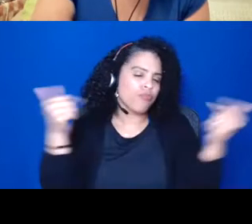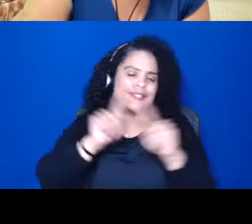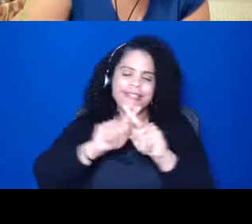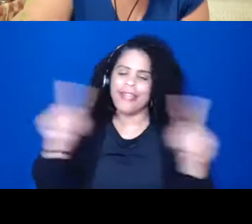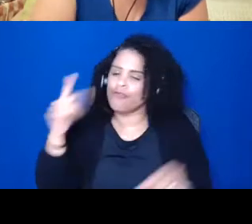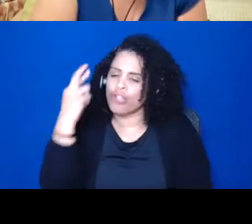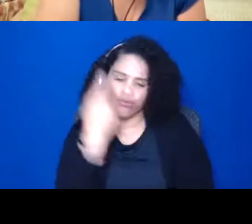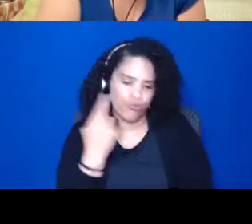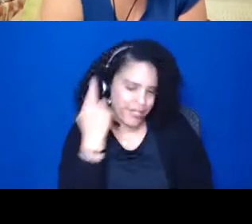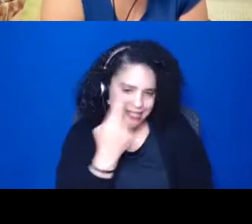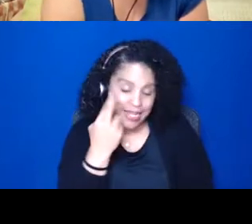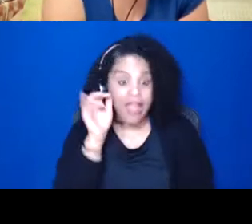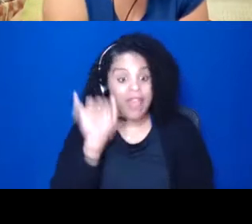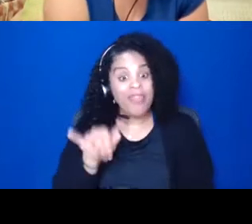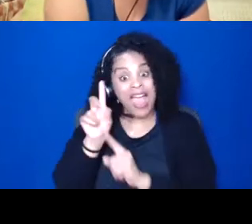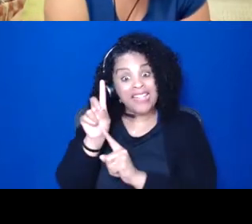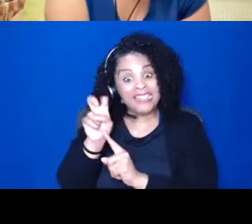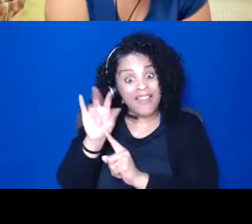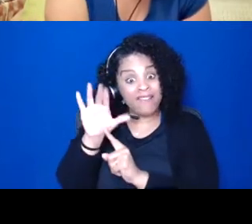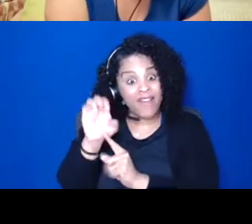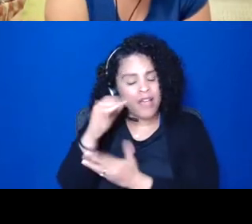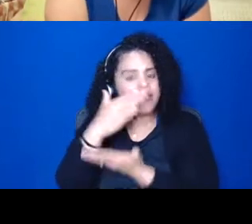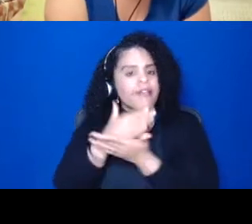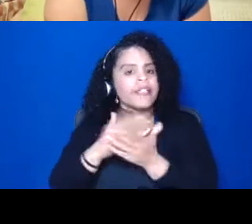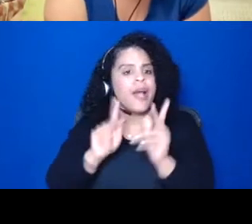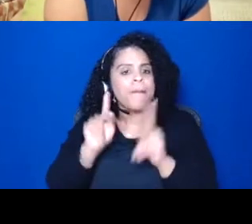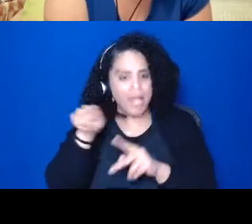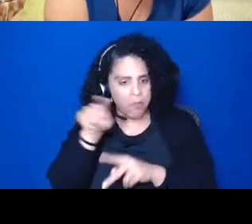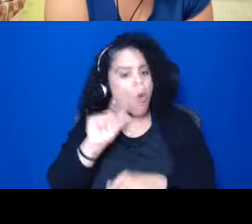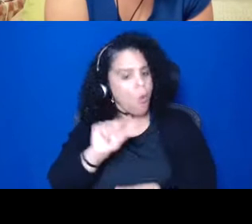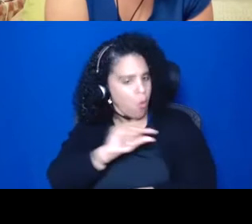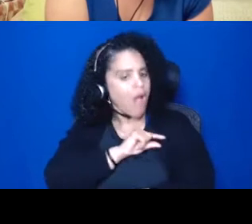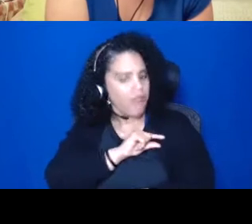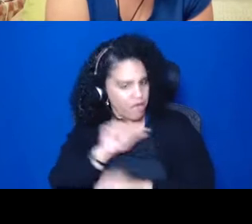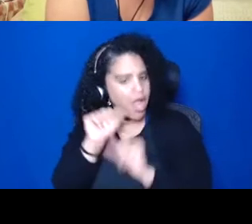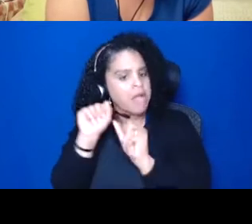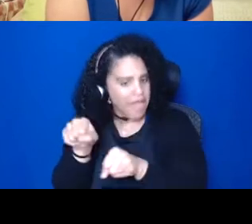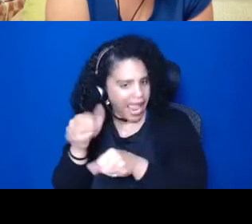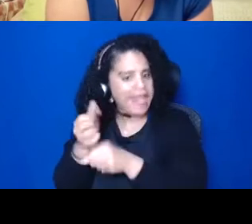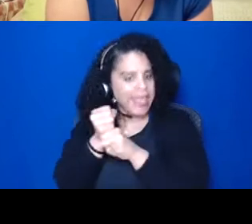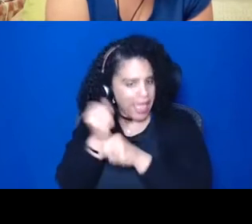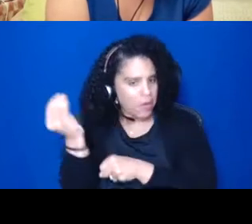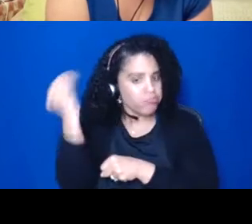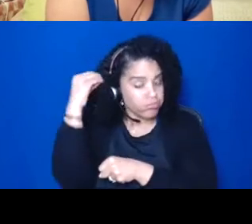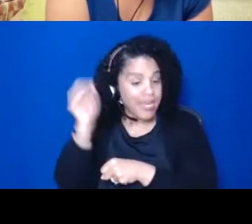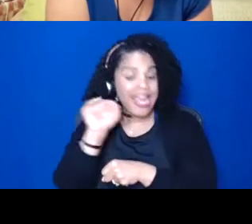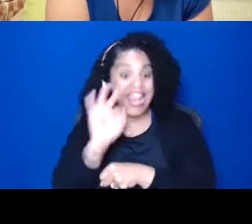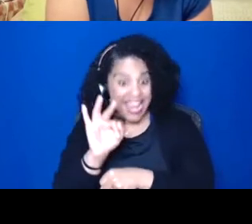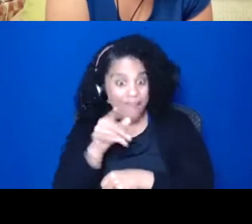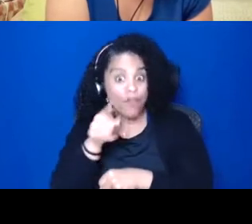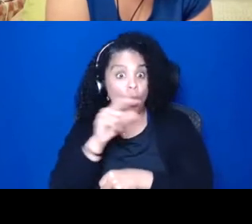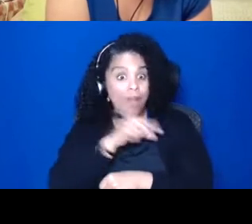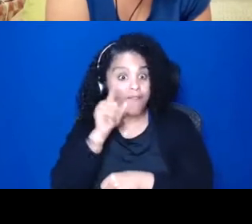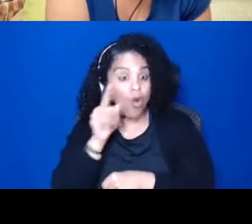It is a device that some people qualify for if they would qualify for hearing aids,